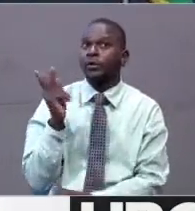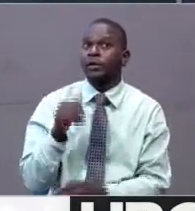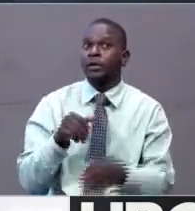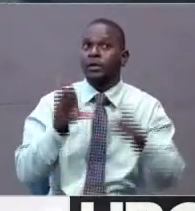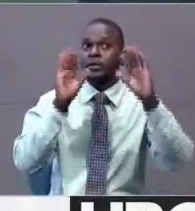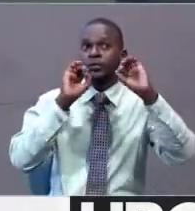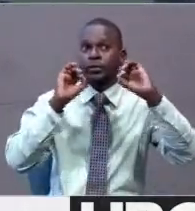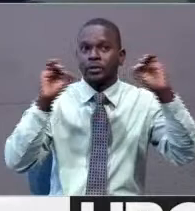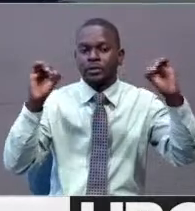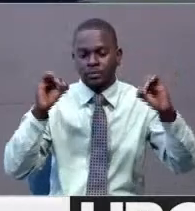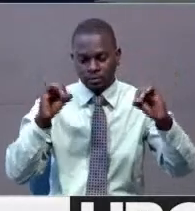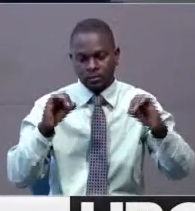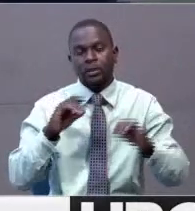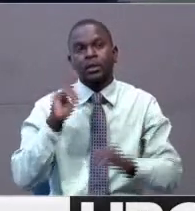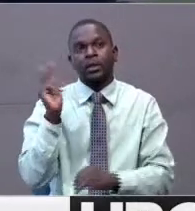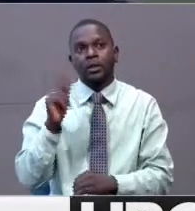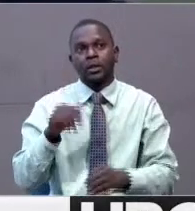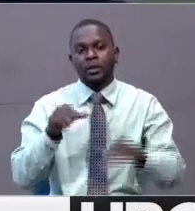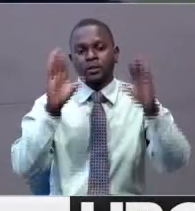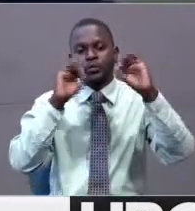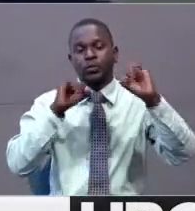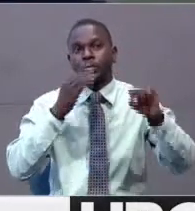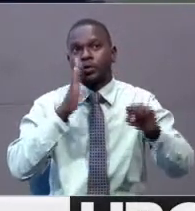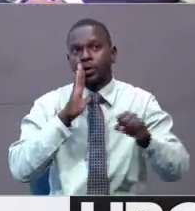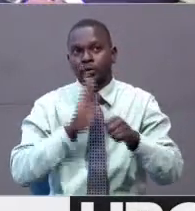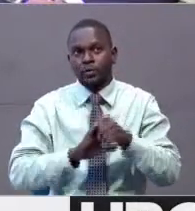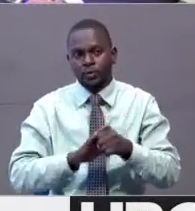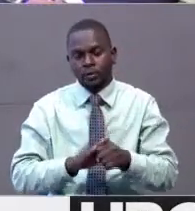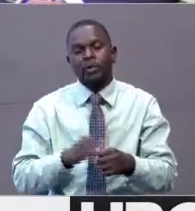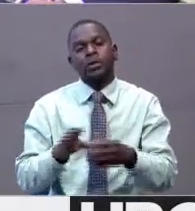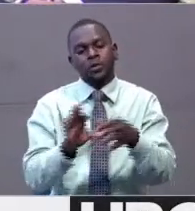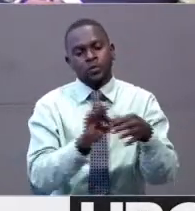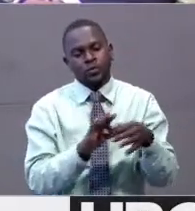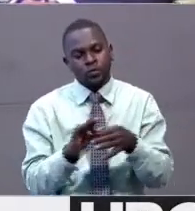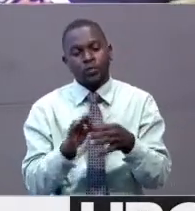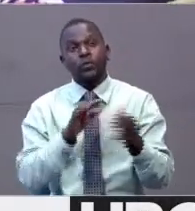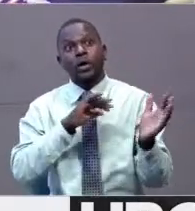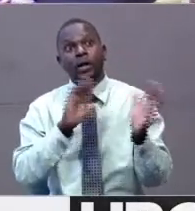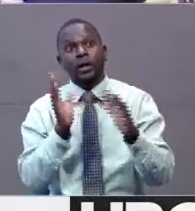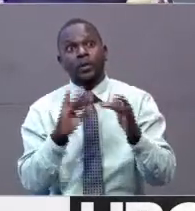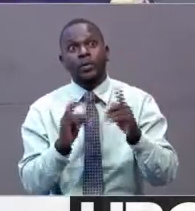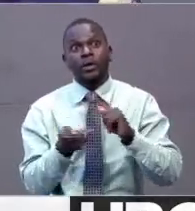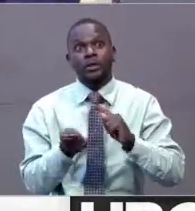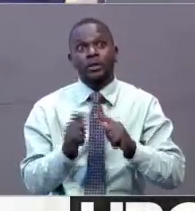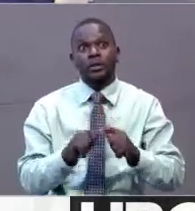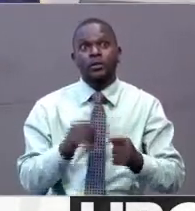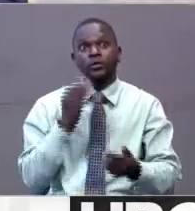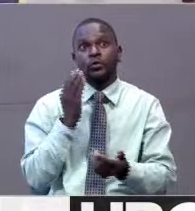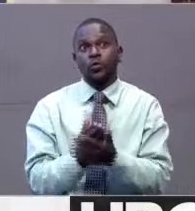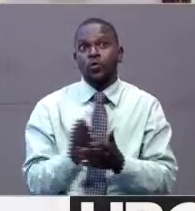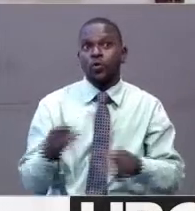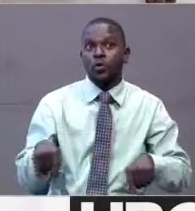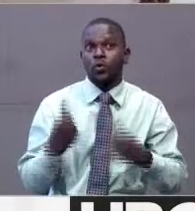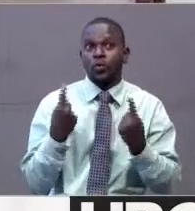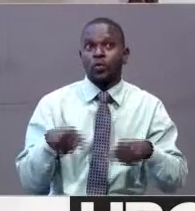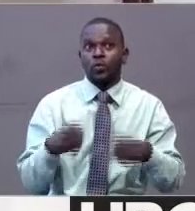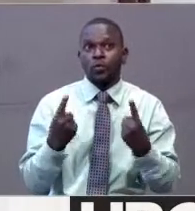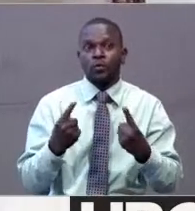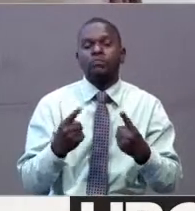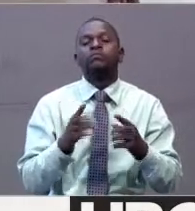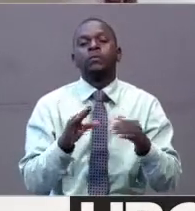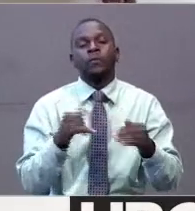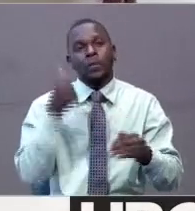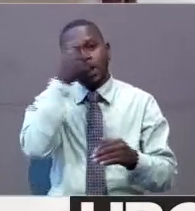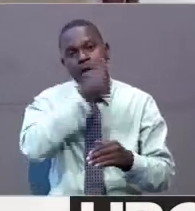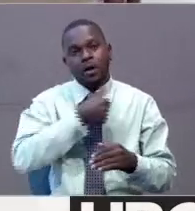White House, Biden and the Kenyan president promised to work together on climate change and ending violence on the Horn of Africa,